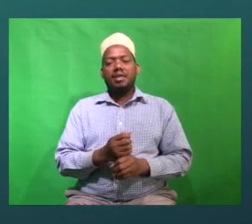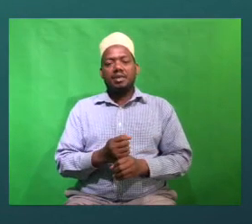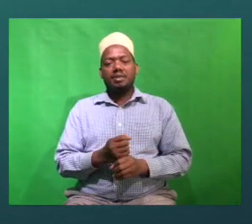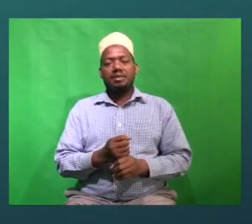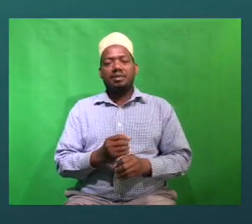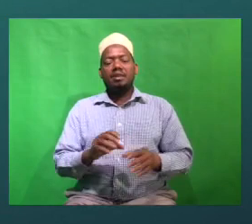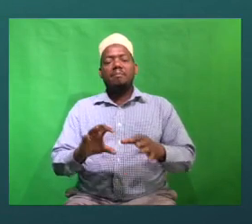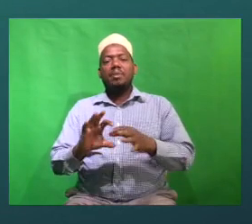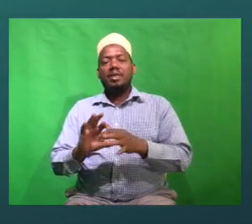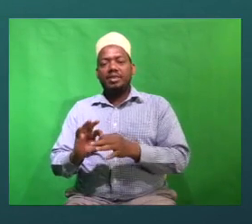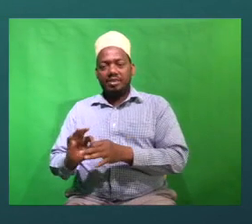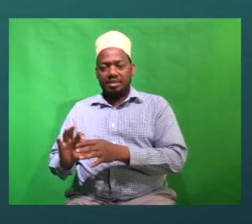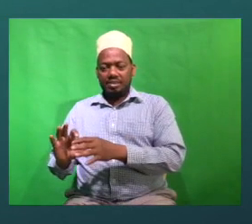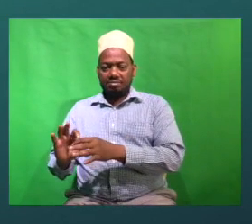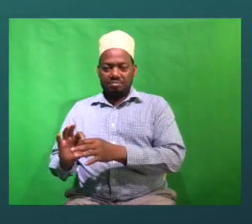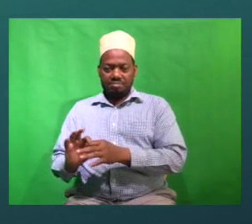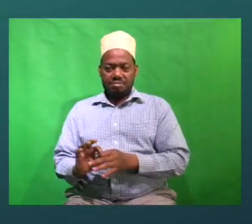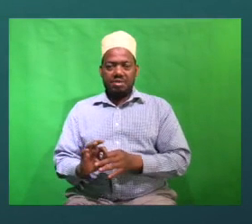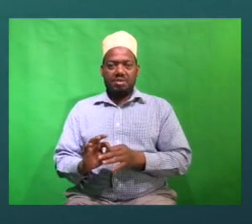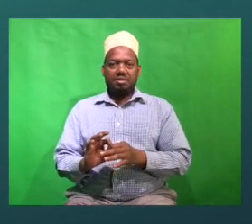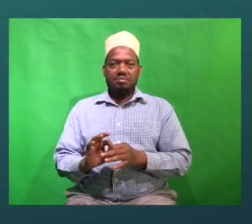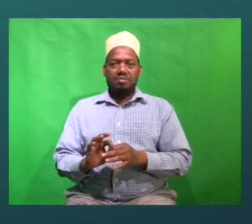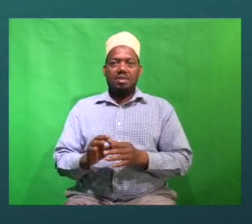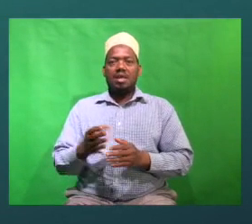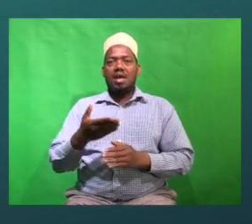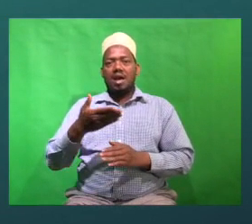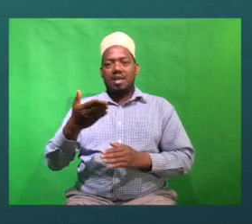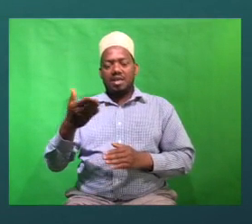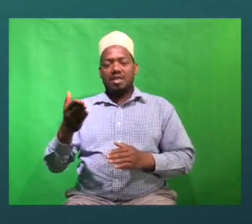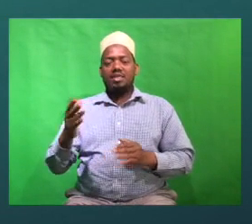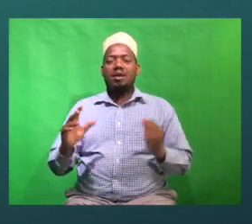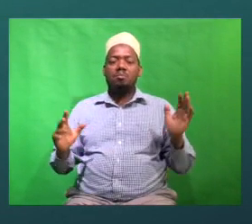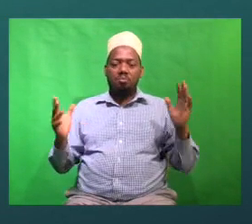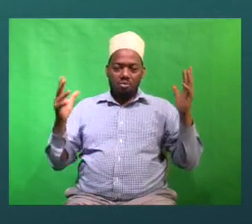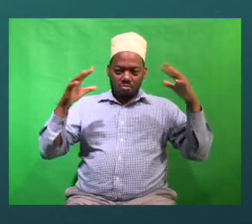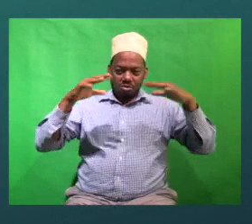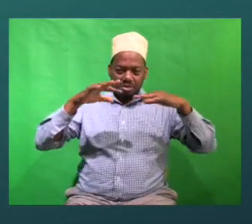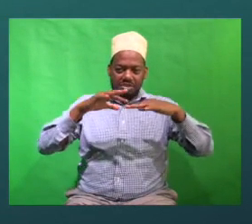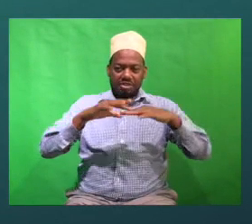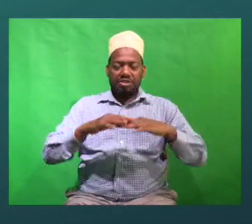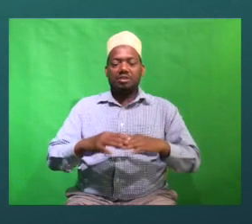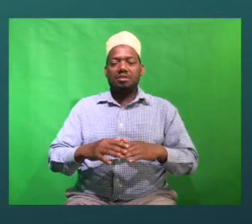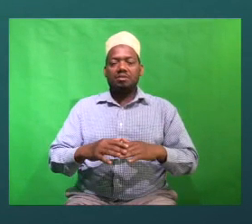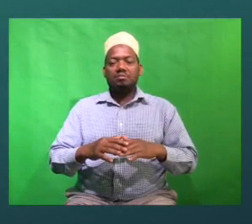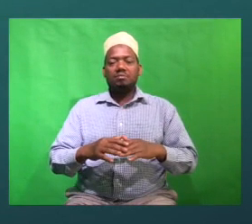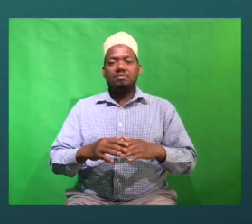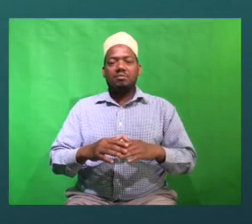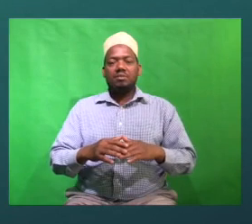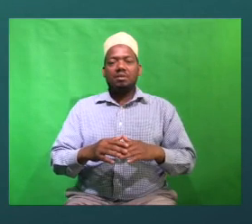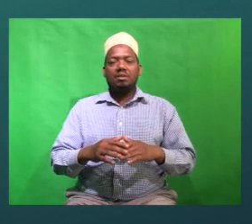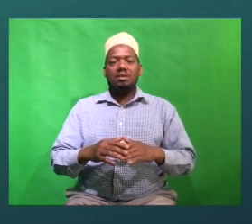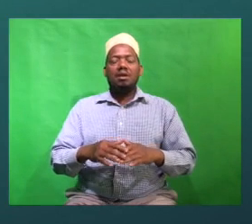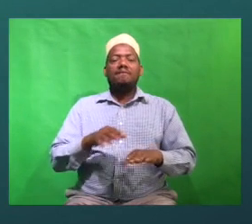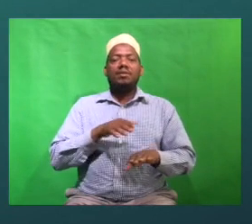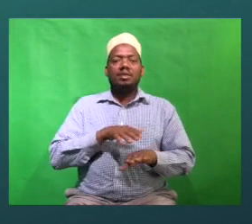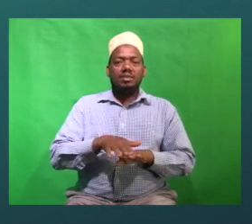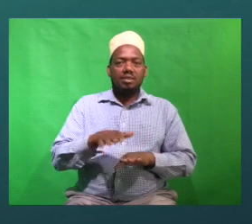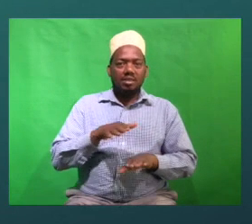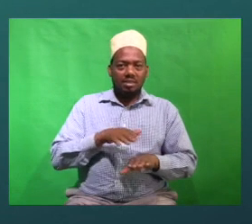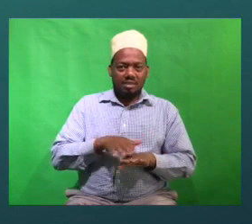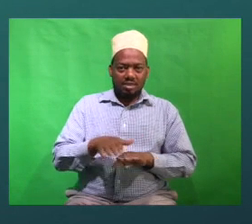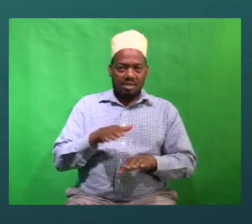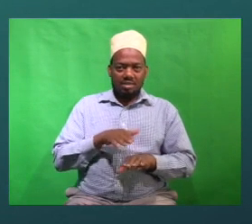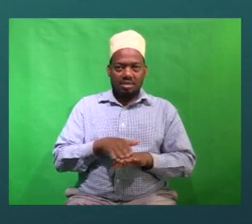participate by group of people. Another, population is facilitate exploitation of